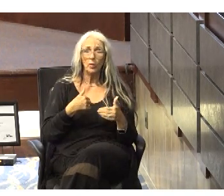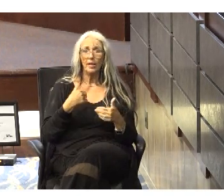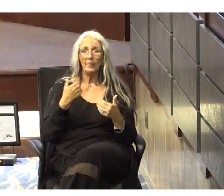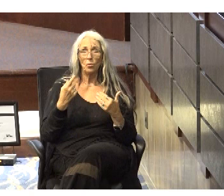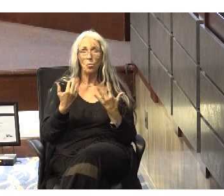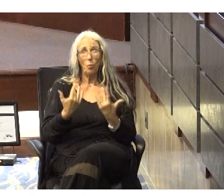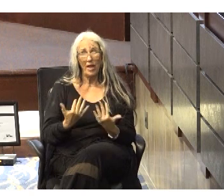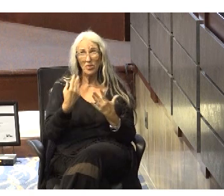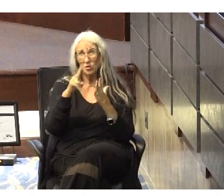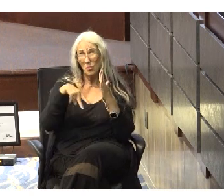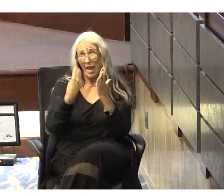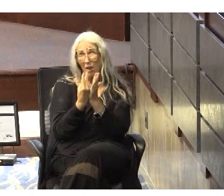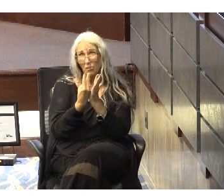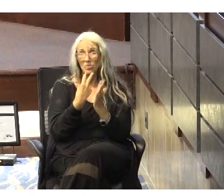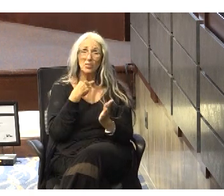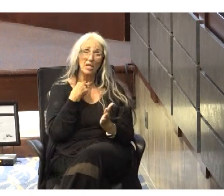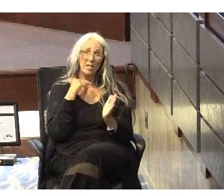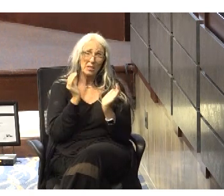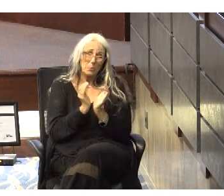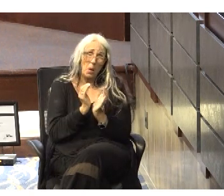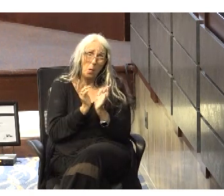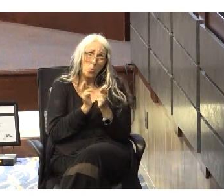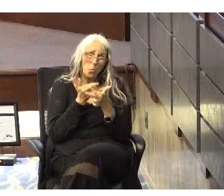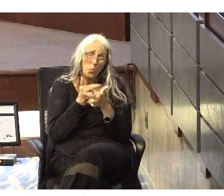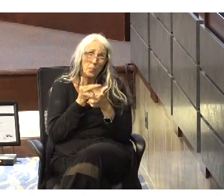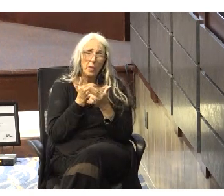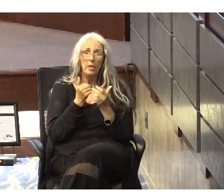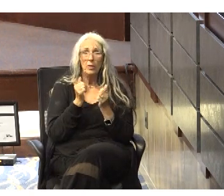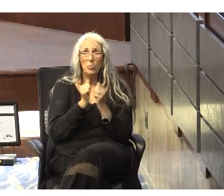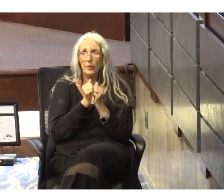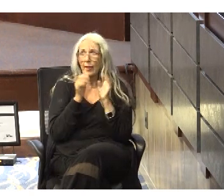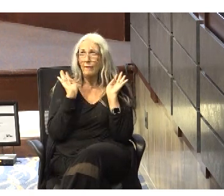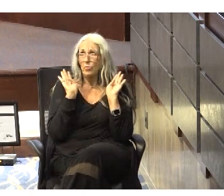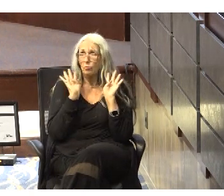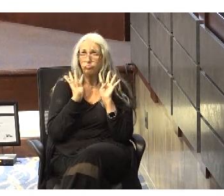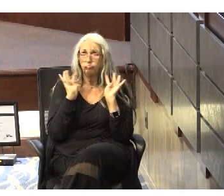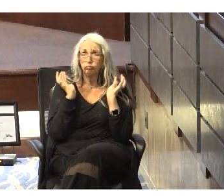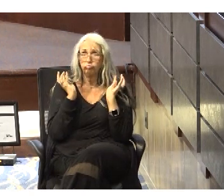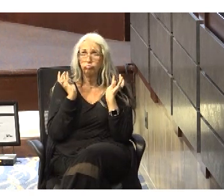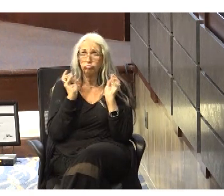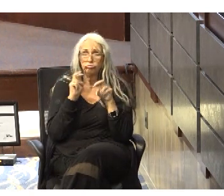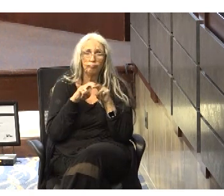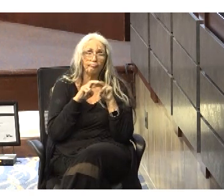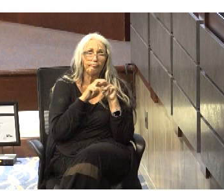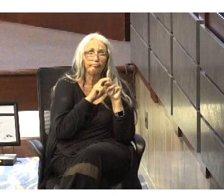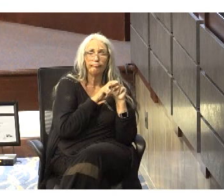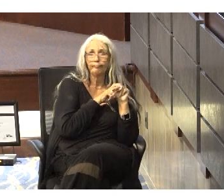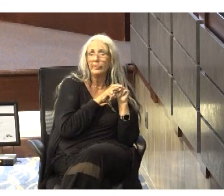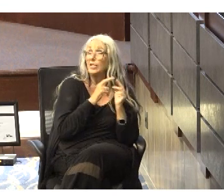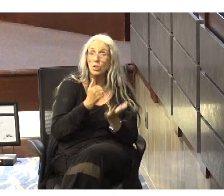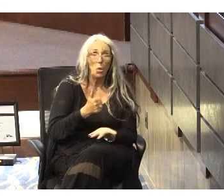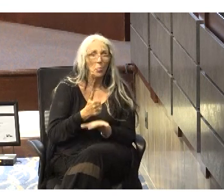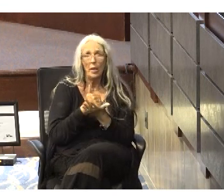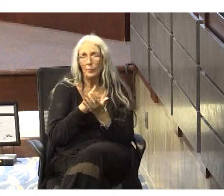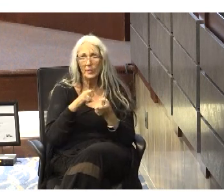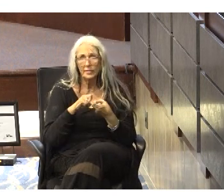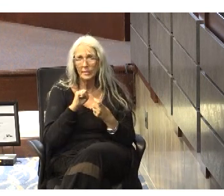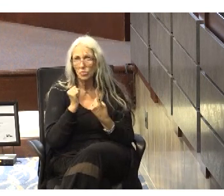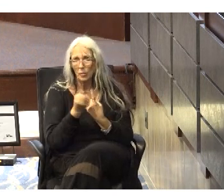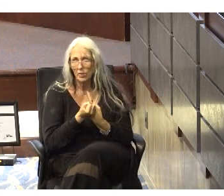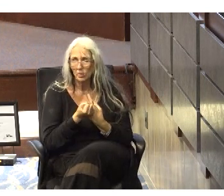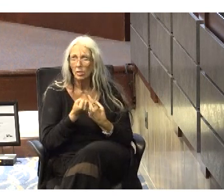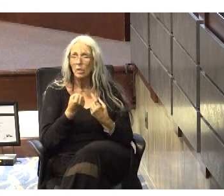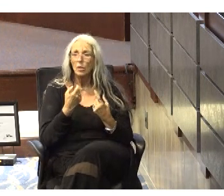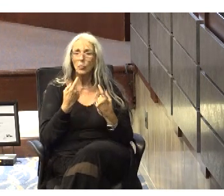wait and they're stuck in a little bitty room while they have to wait with everybody else, it doesn't help. And so we're looking to expand our waiting area. Right now,